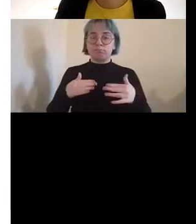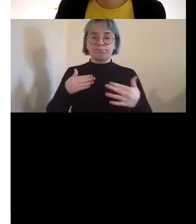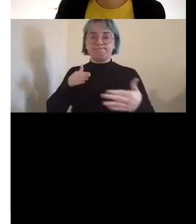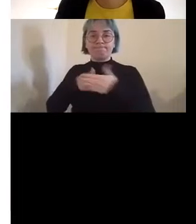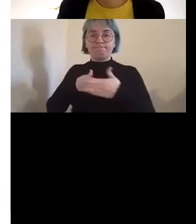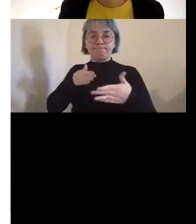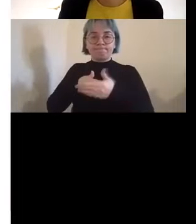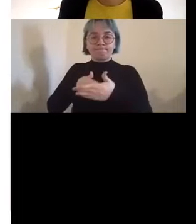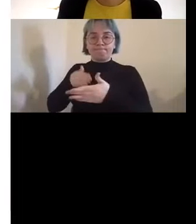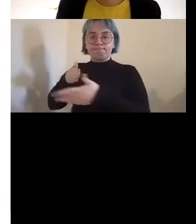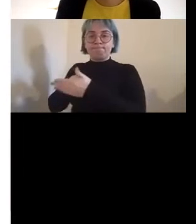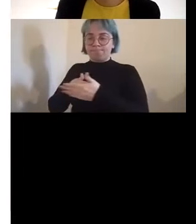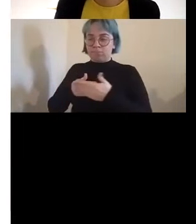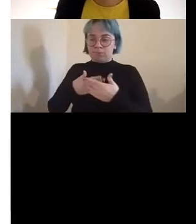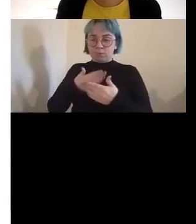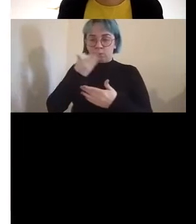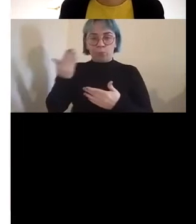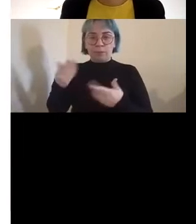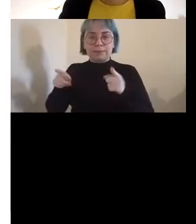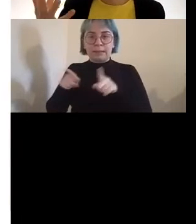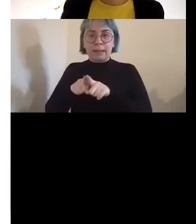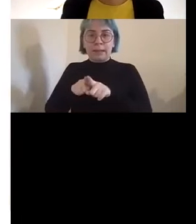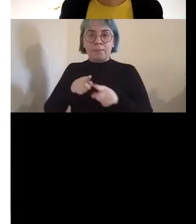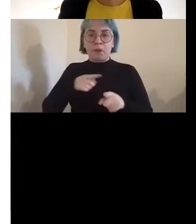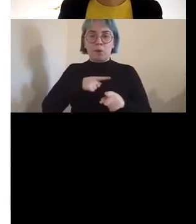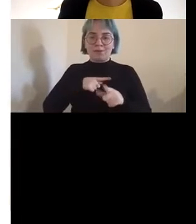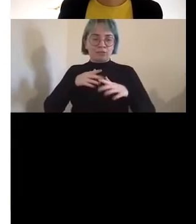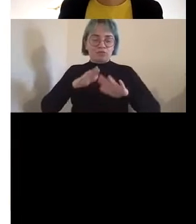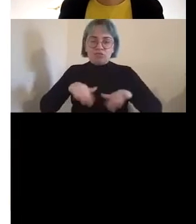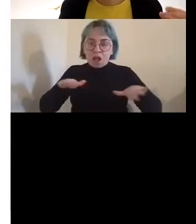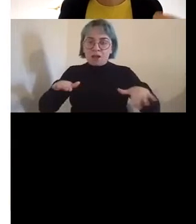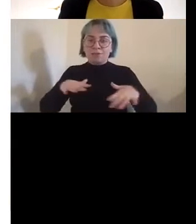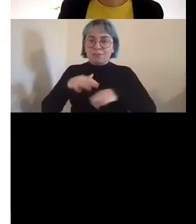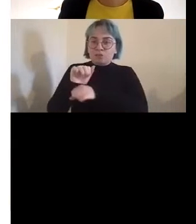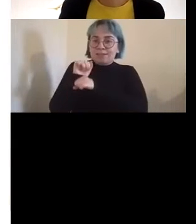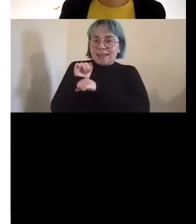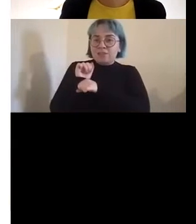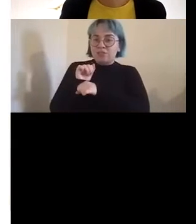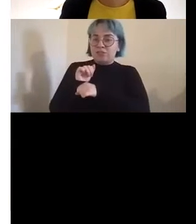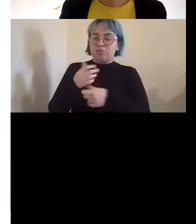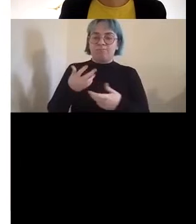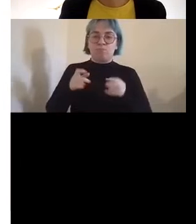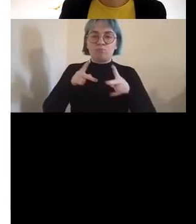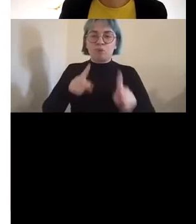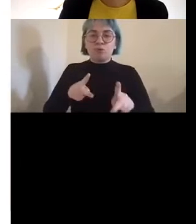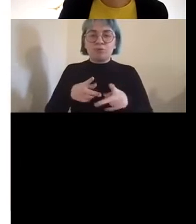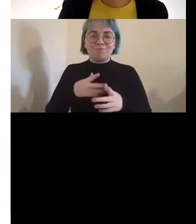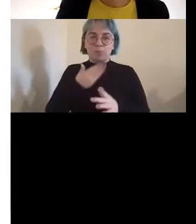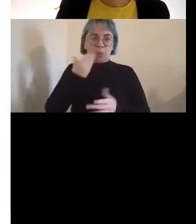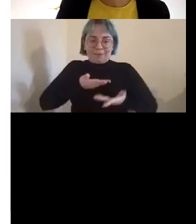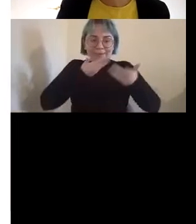such set of rights because they were really still in this protection approach, so they wouldn't really be